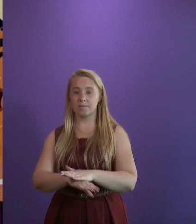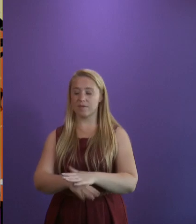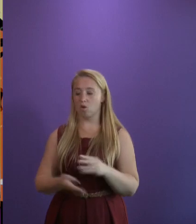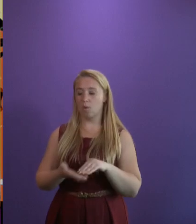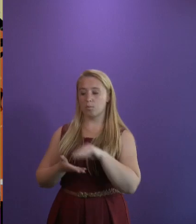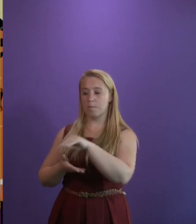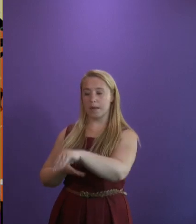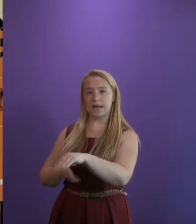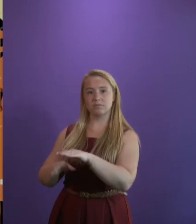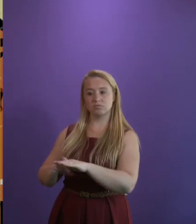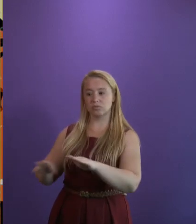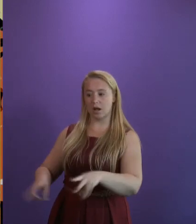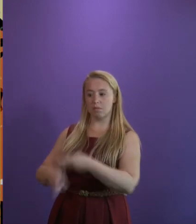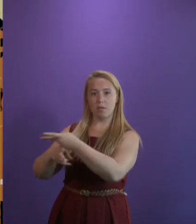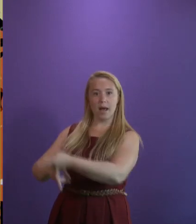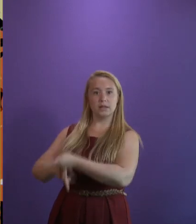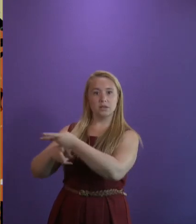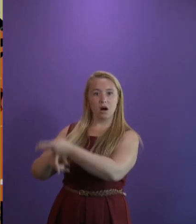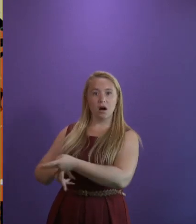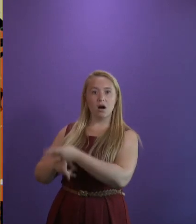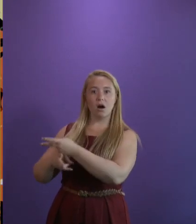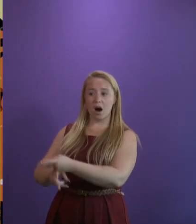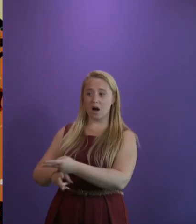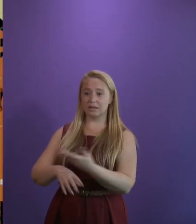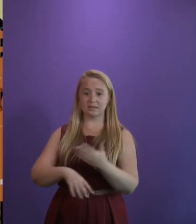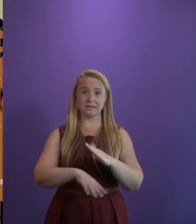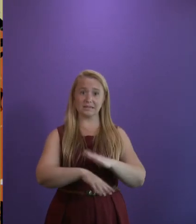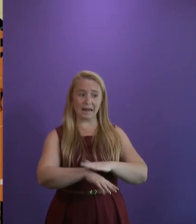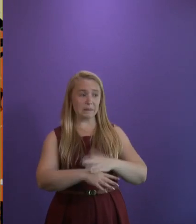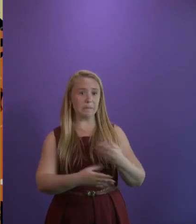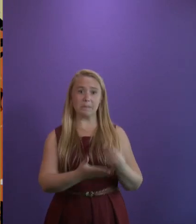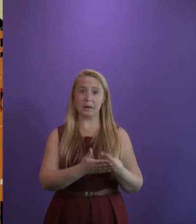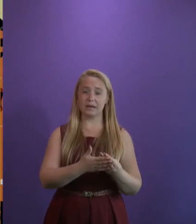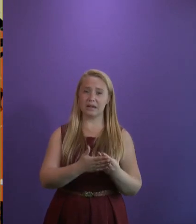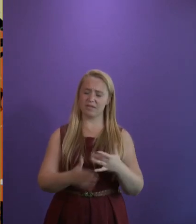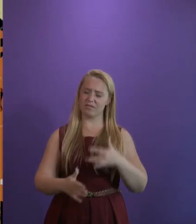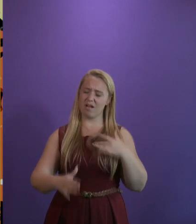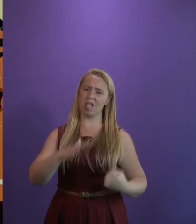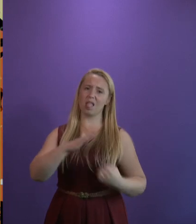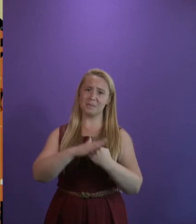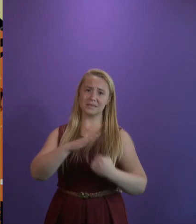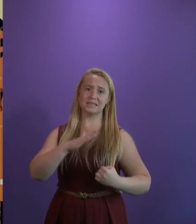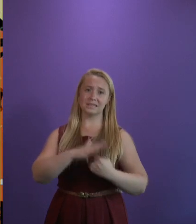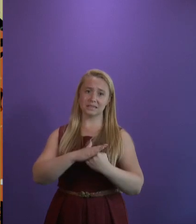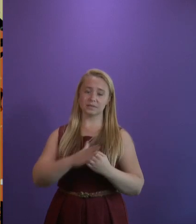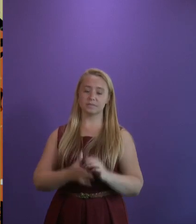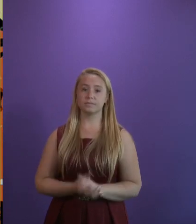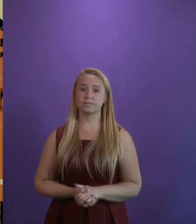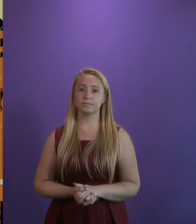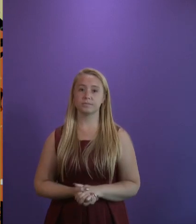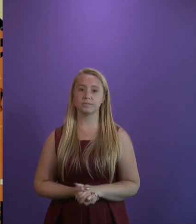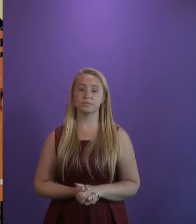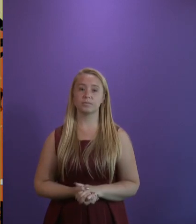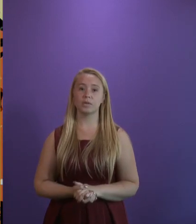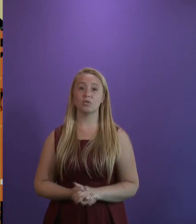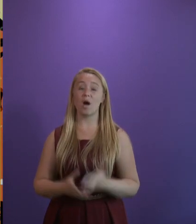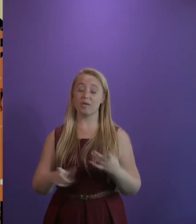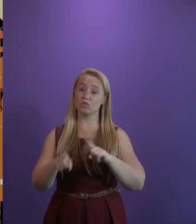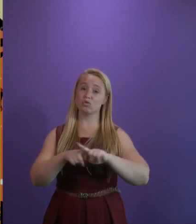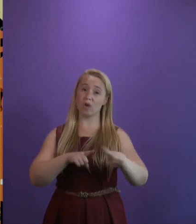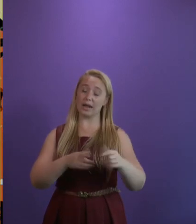are paying babysitters to look after your children, that really limits what you can do. And we need to try and work through a response to